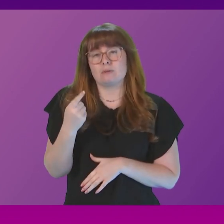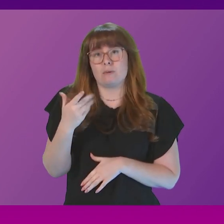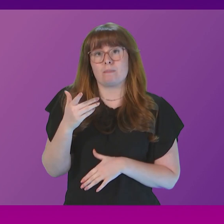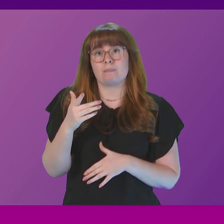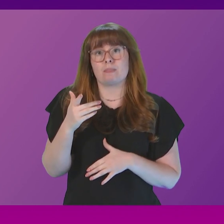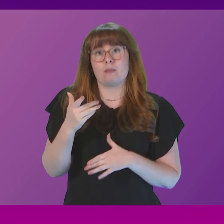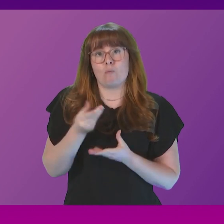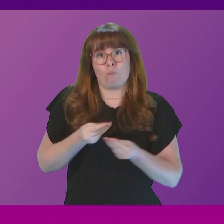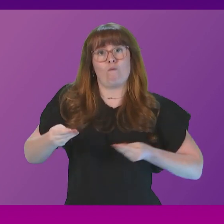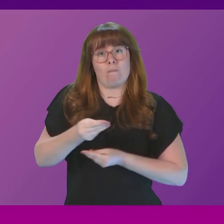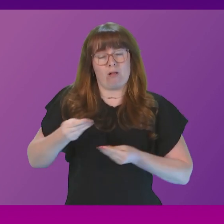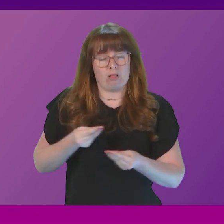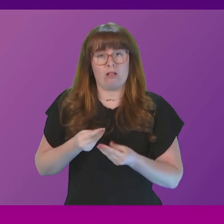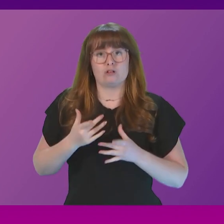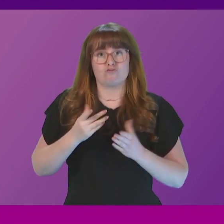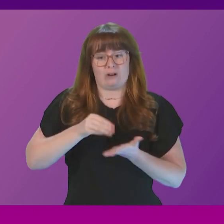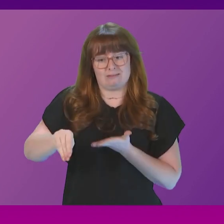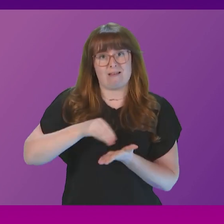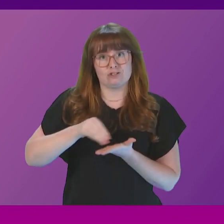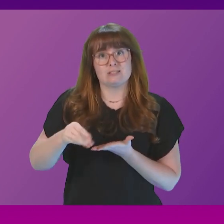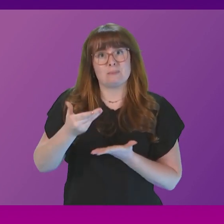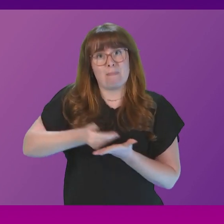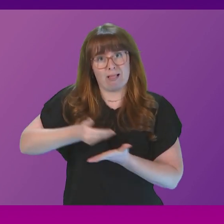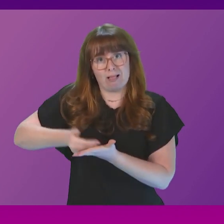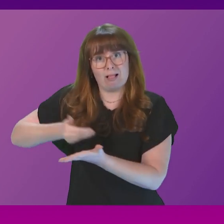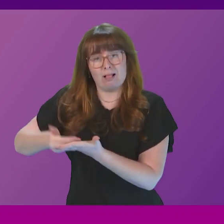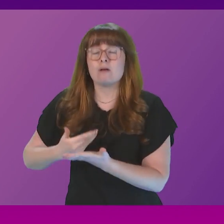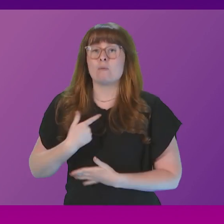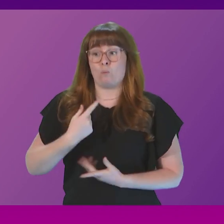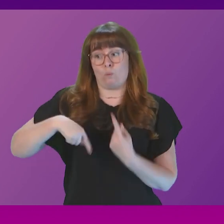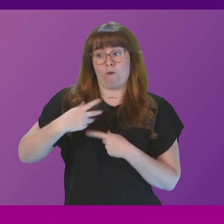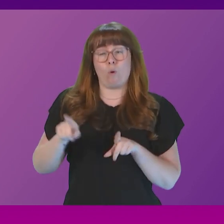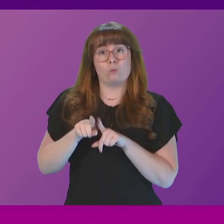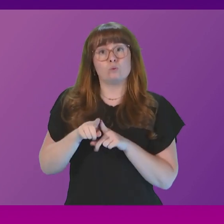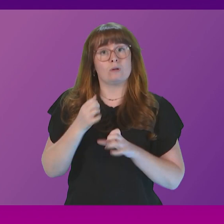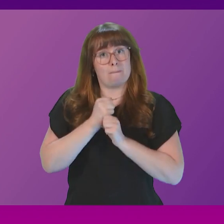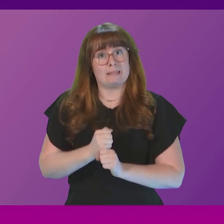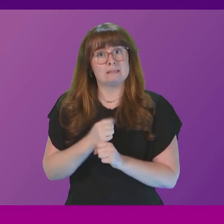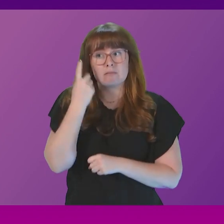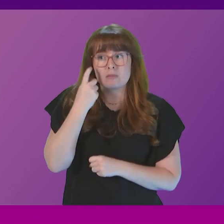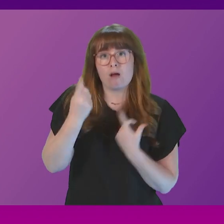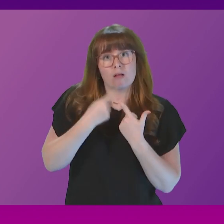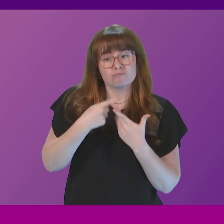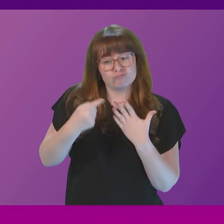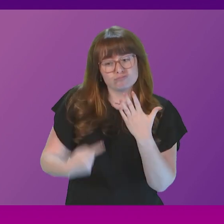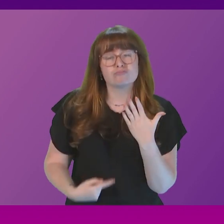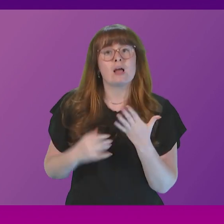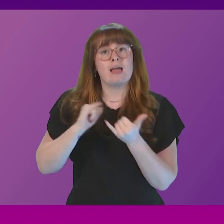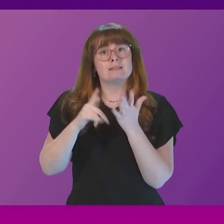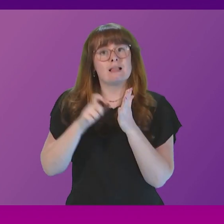movable transactions bill. We've also committed to consider a number of other SLC reports during this